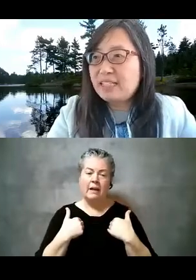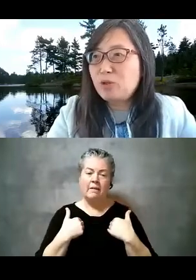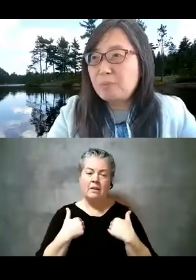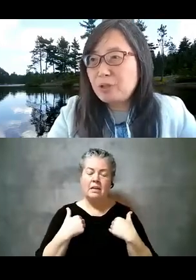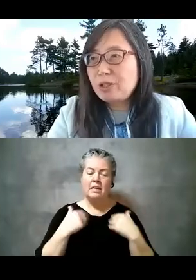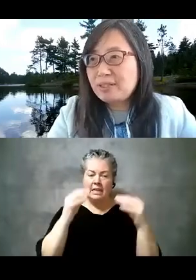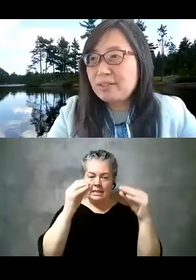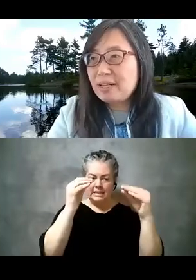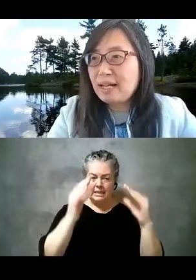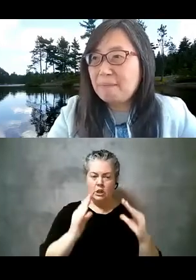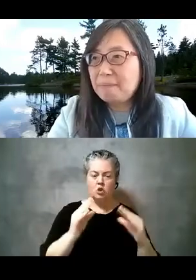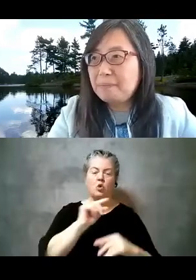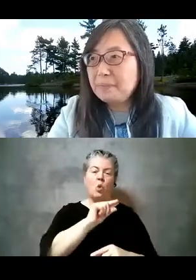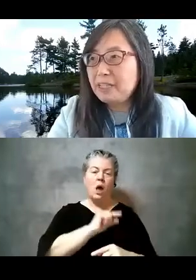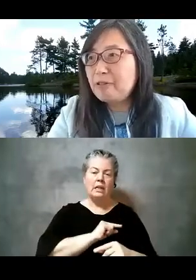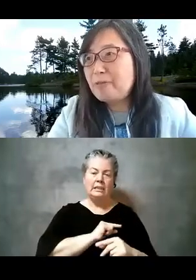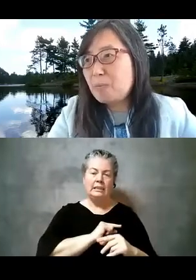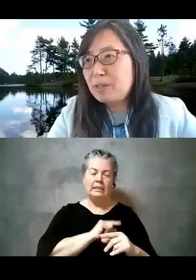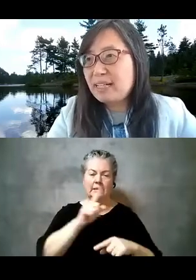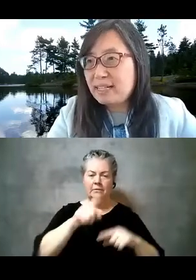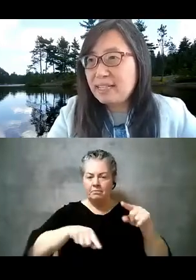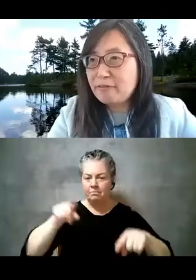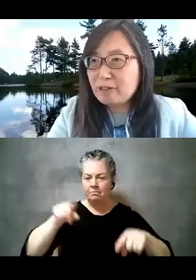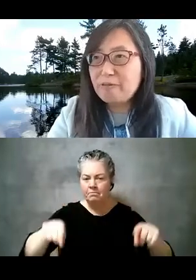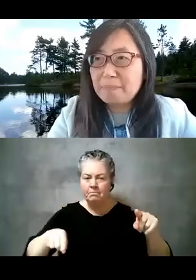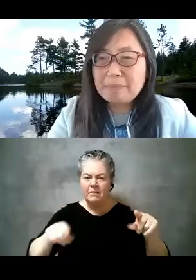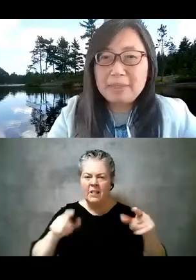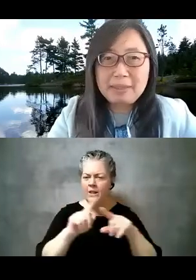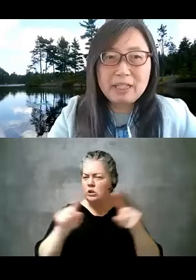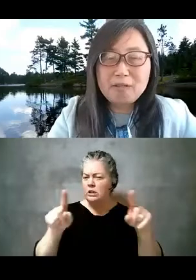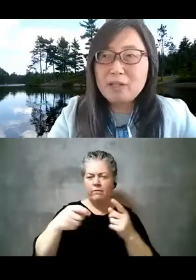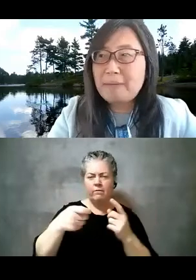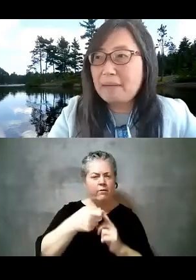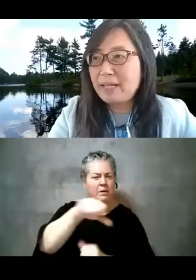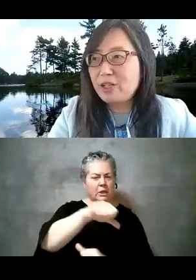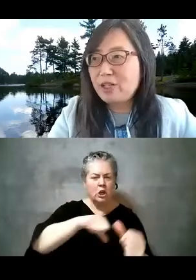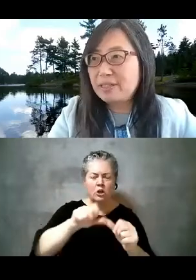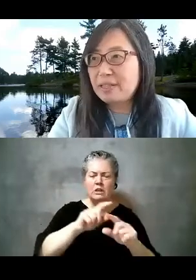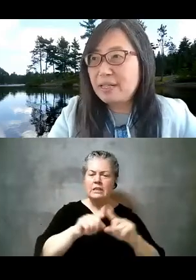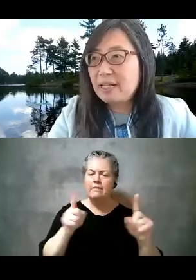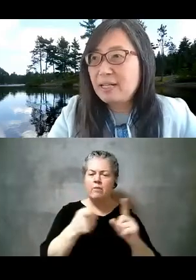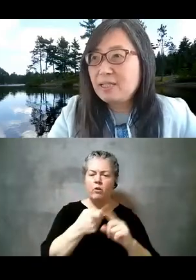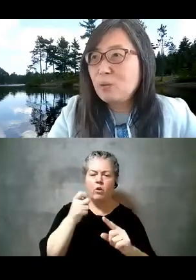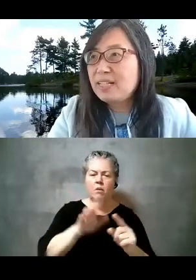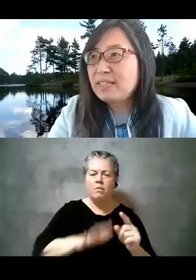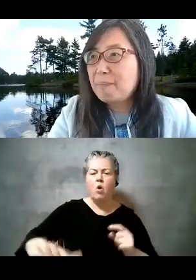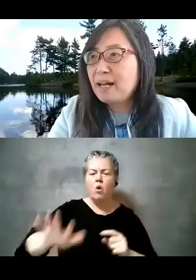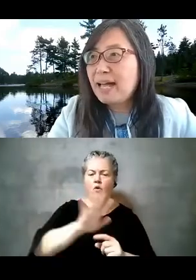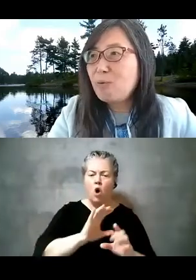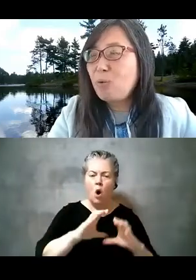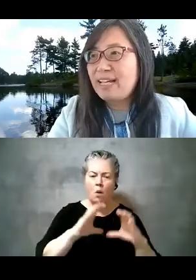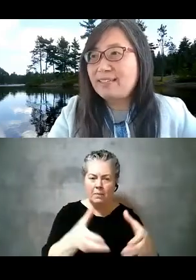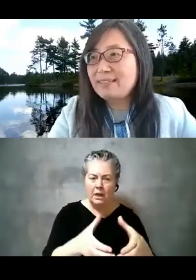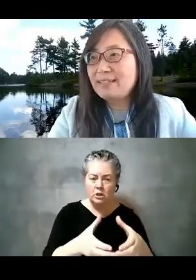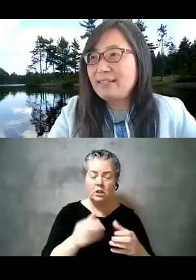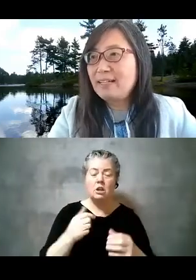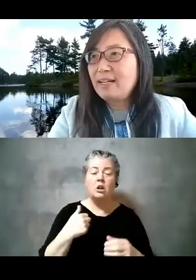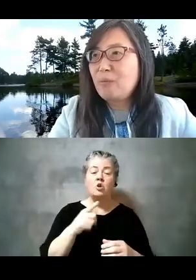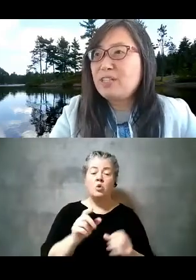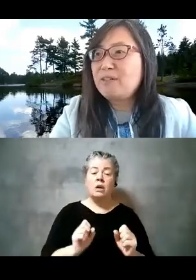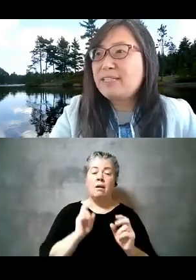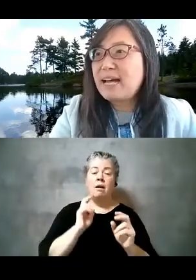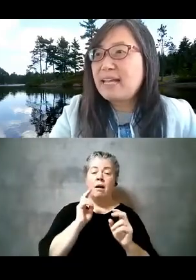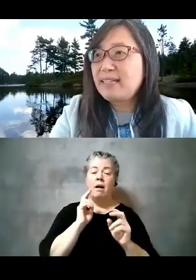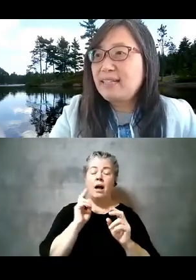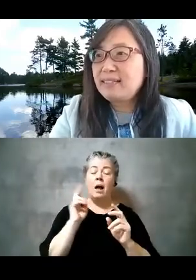quality distribution different from one another, different from the overall population. So we can apply weight.